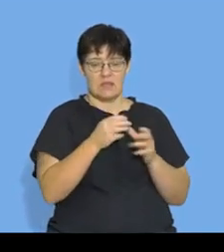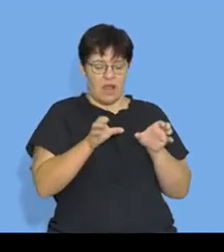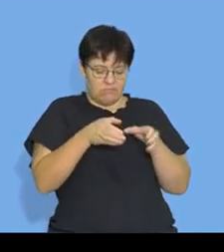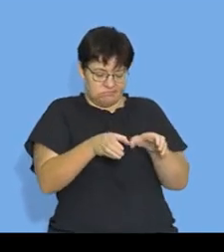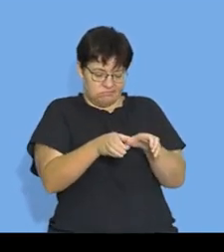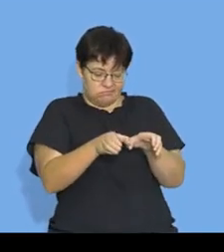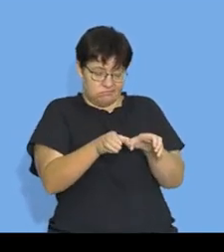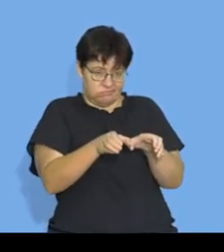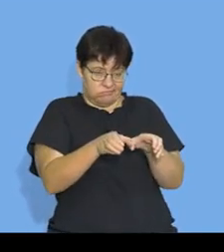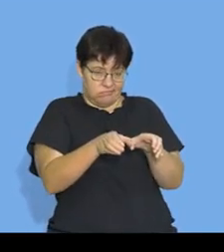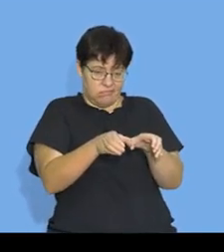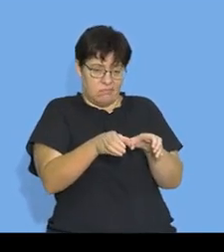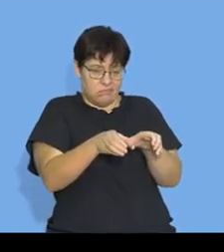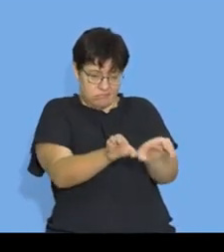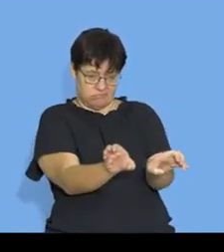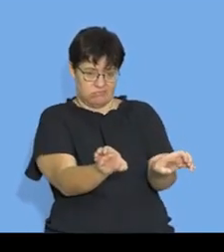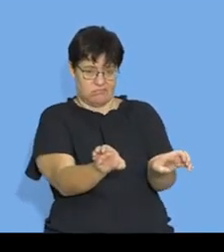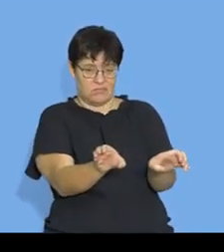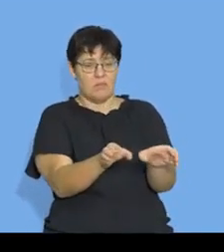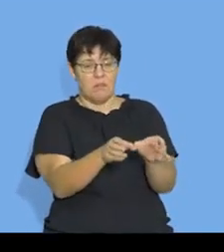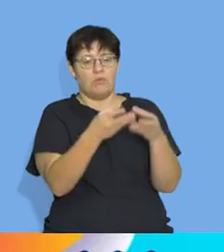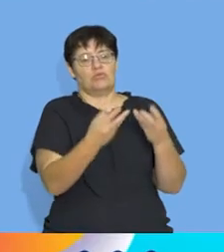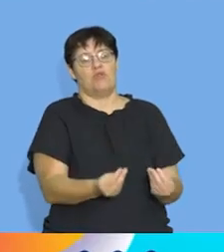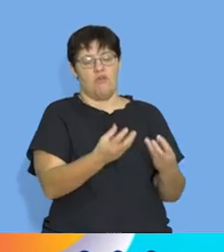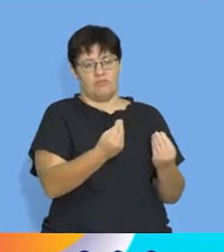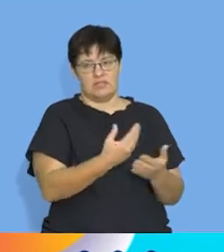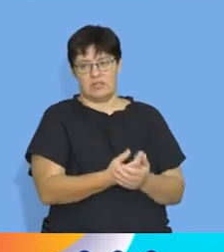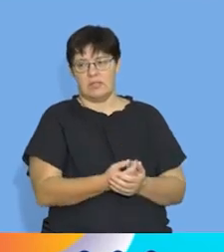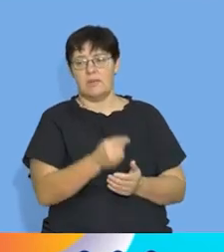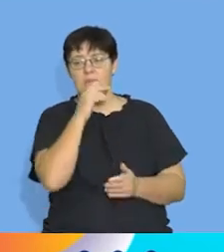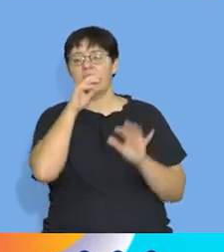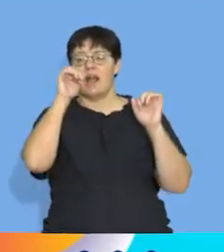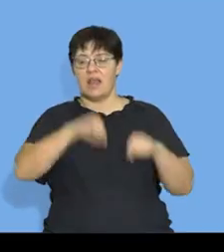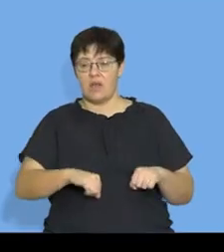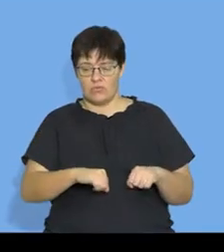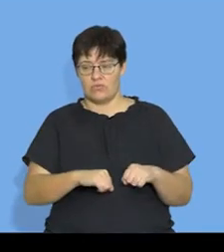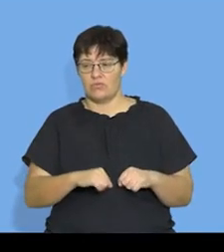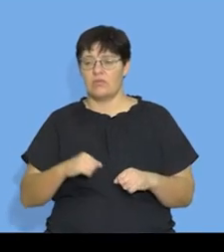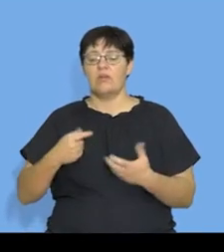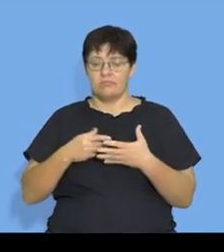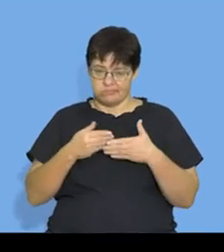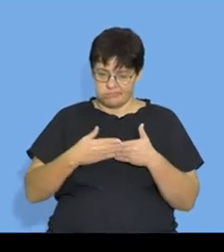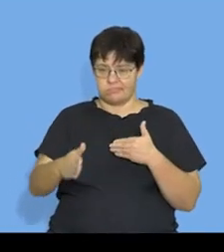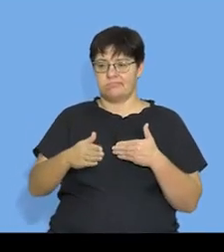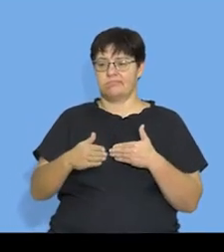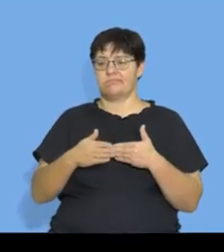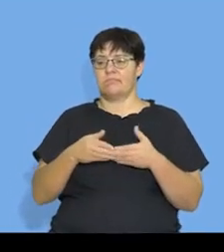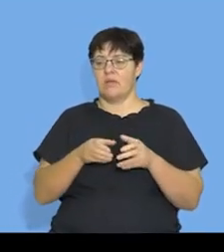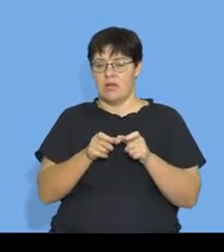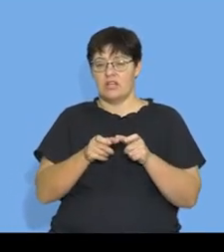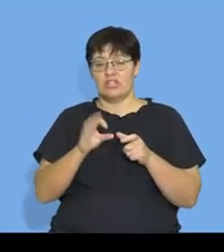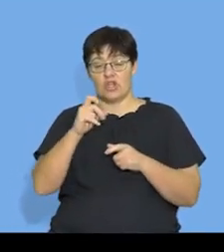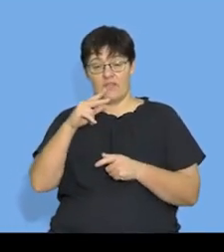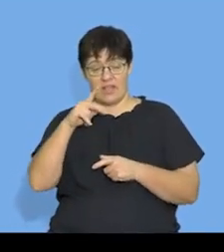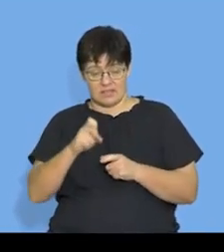joints between the pubic symphysis, the girdles, will soften up, and this will allow for the extension of the